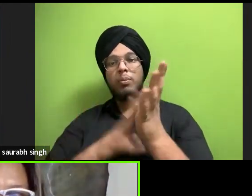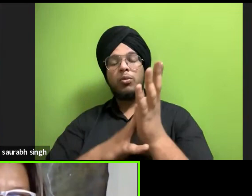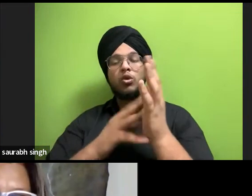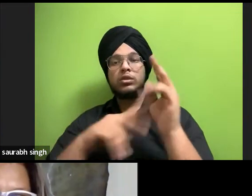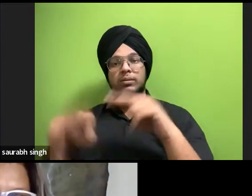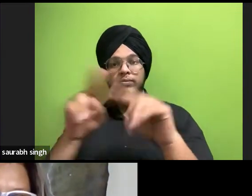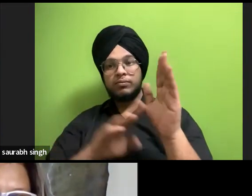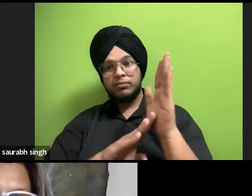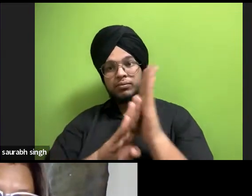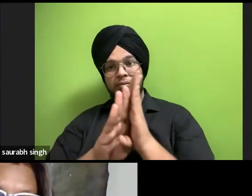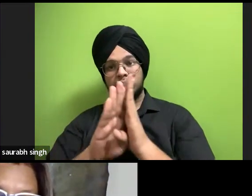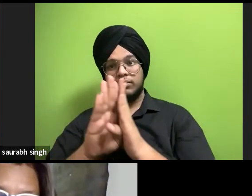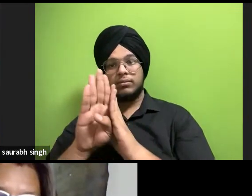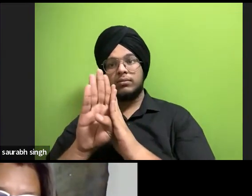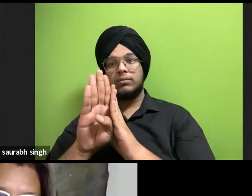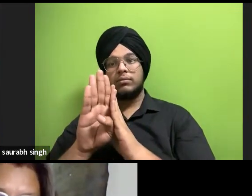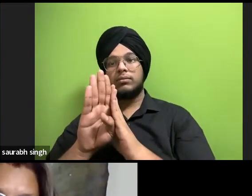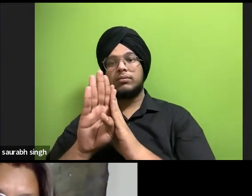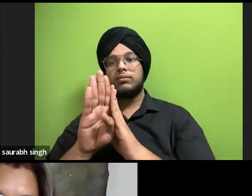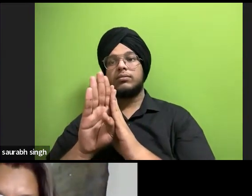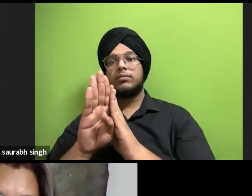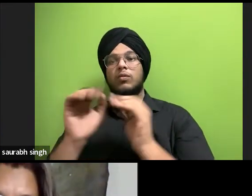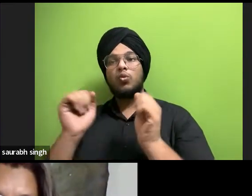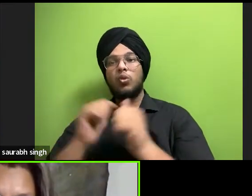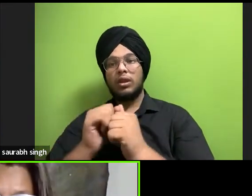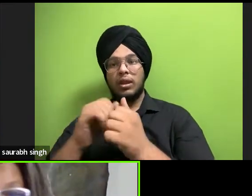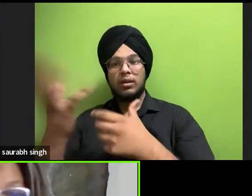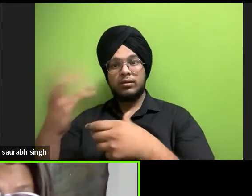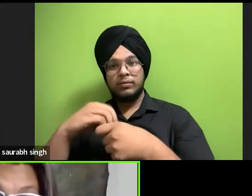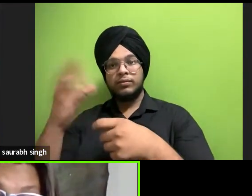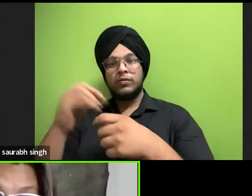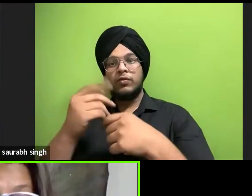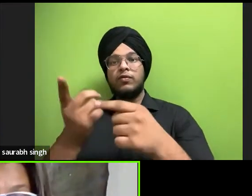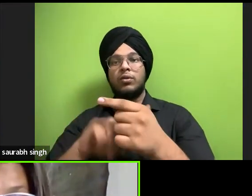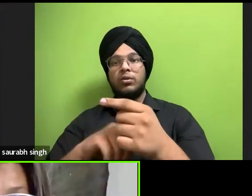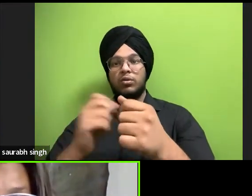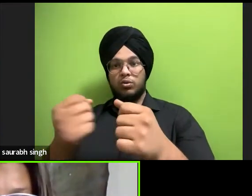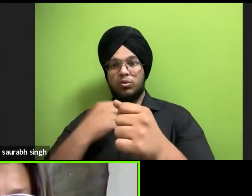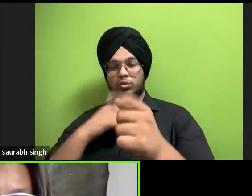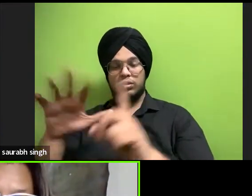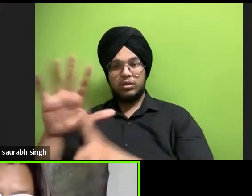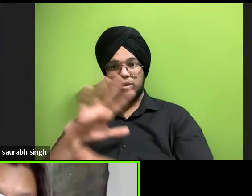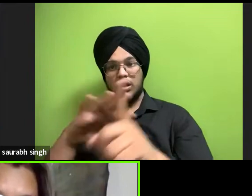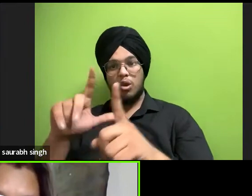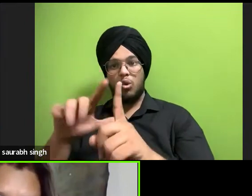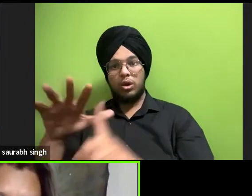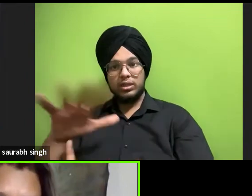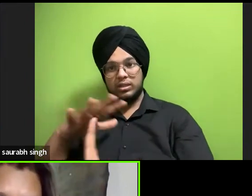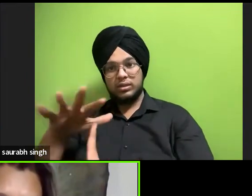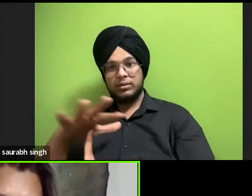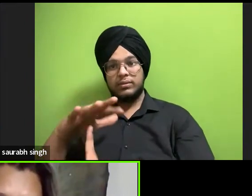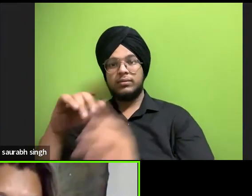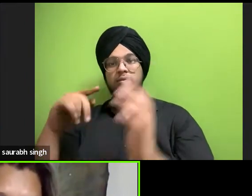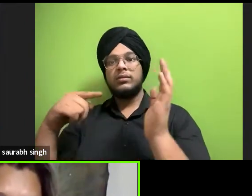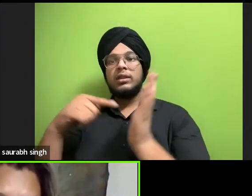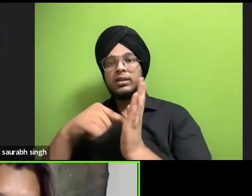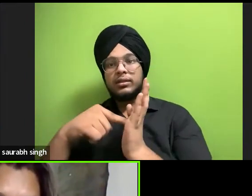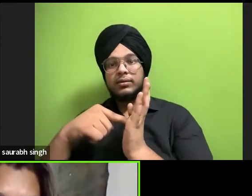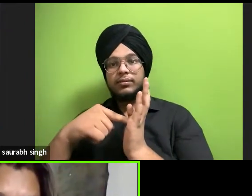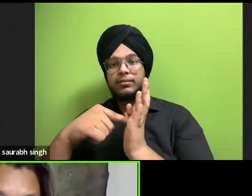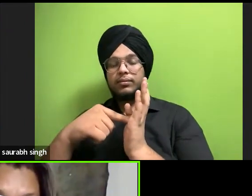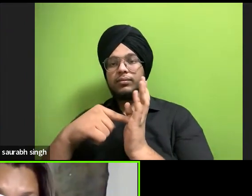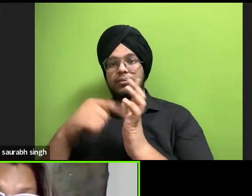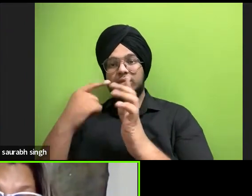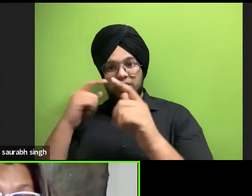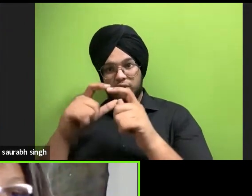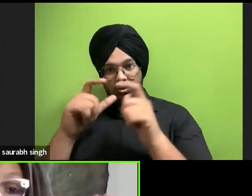growing, with collections from our varied locations, that the institution